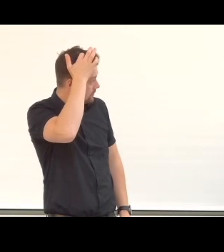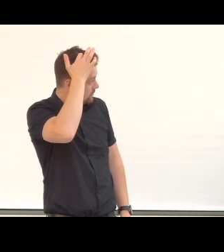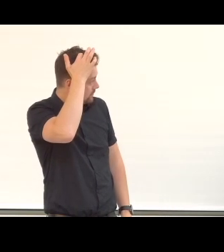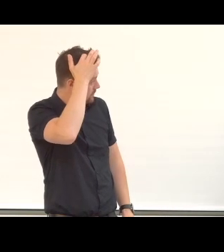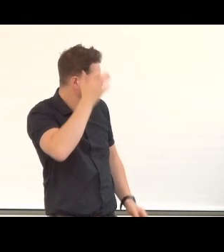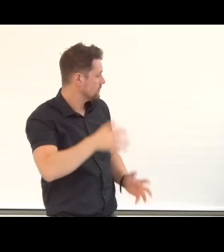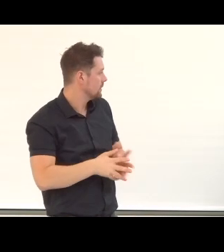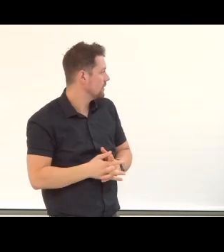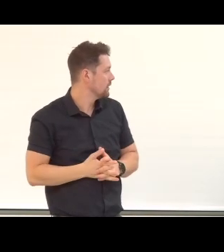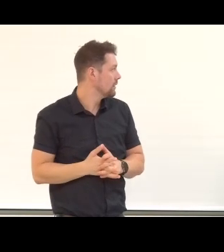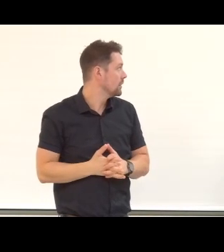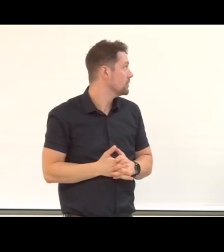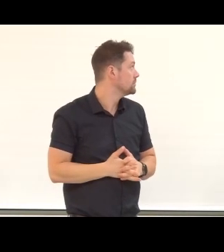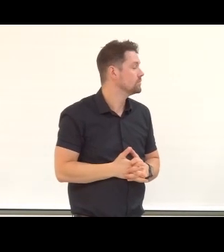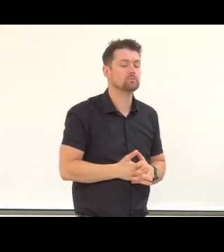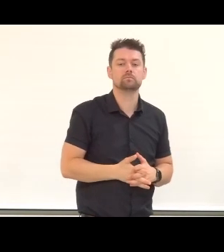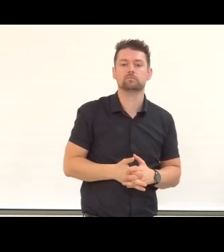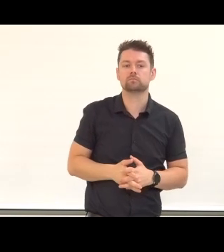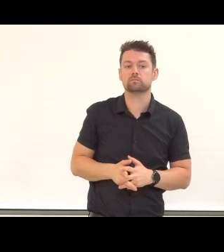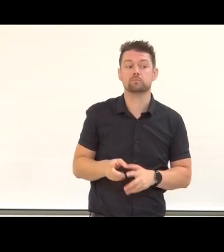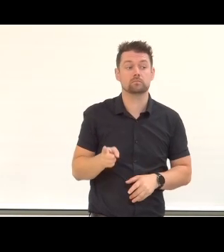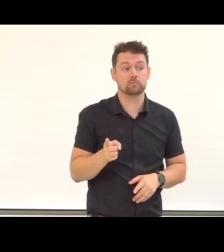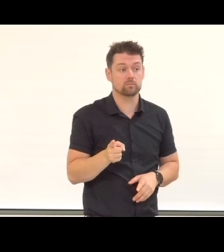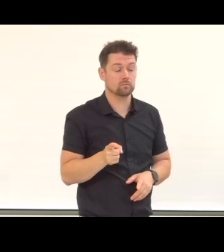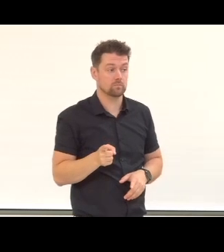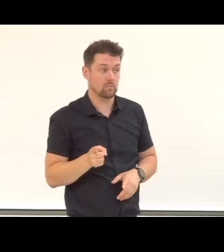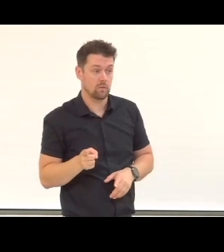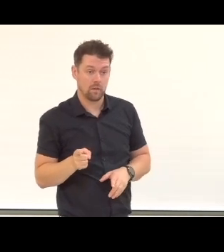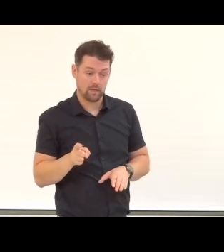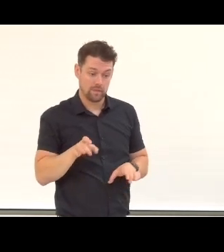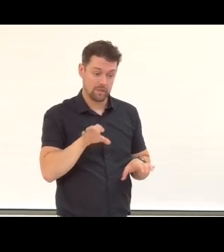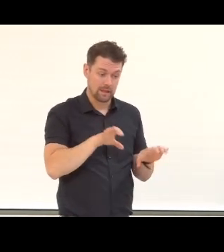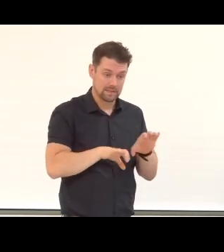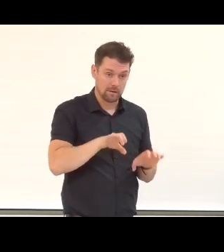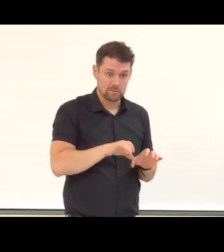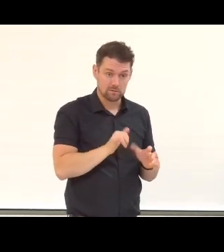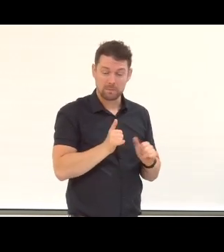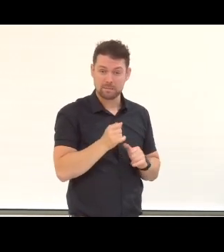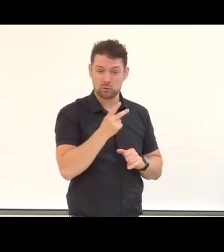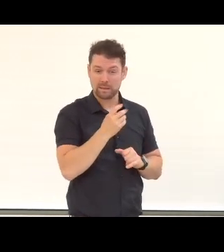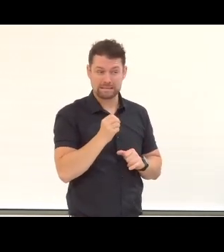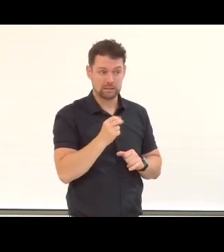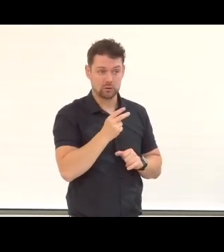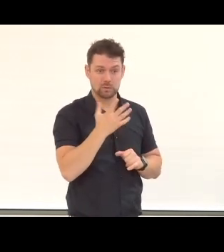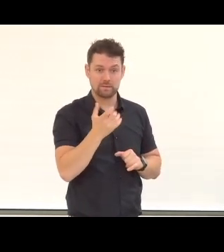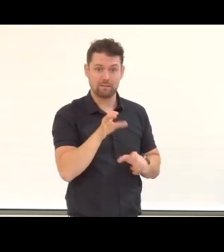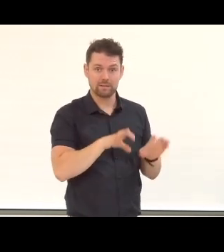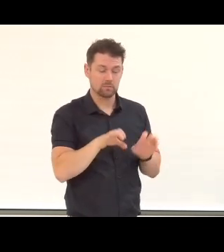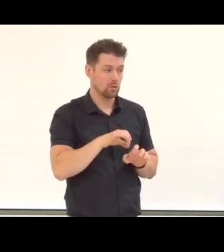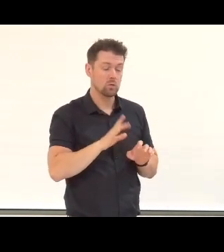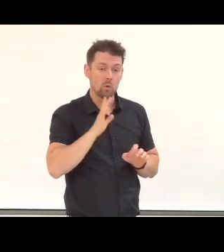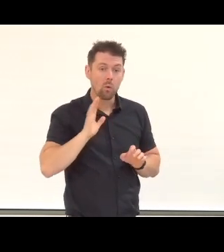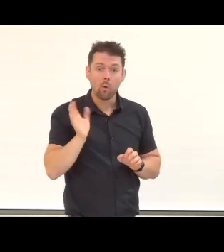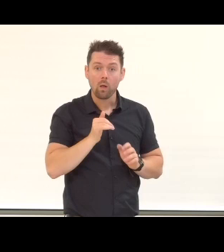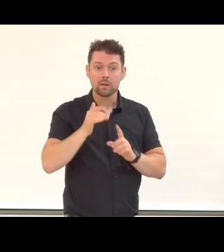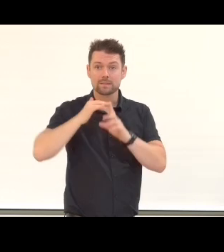fine. A note about experiments is that not all of the experiments, that are sometimes 20 to 25 experiments, are Austrian Space Forum experiments.